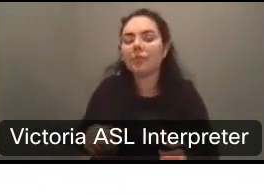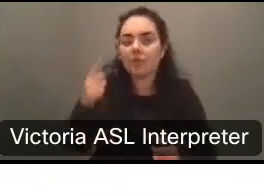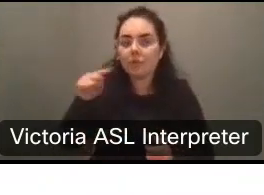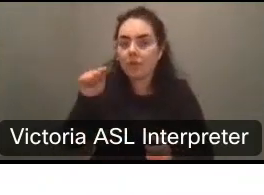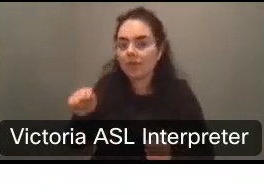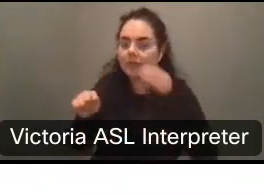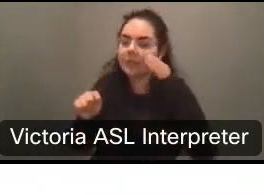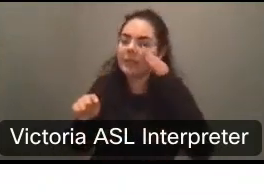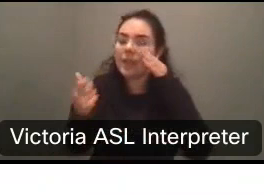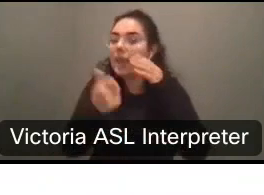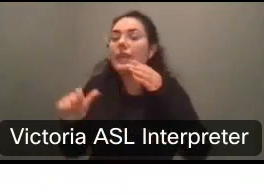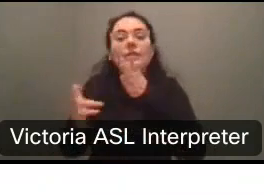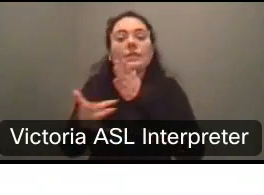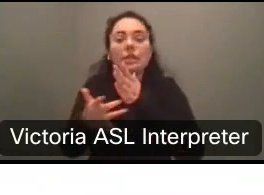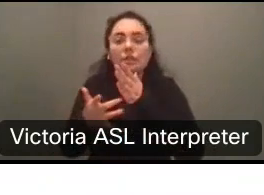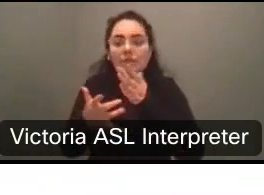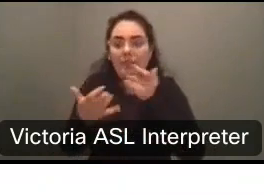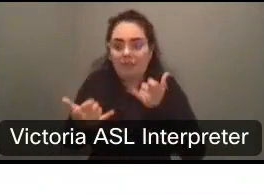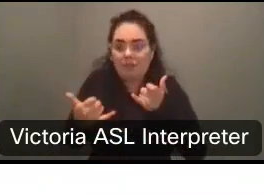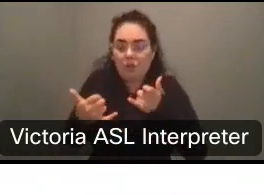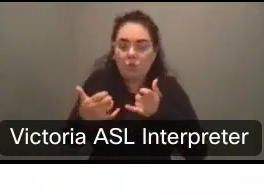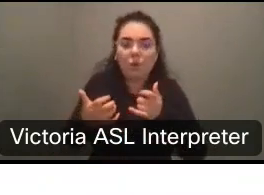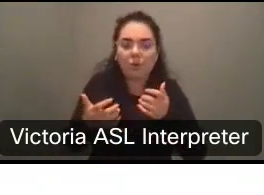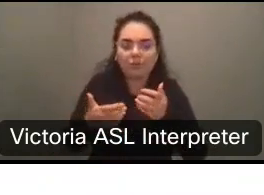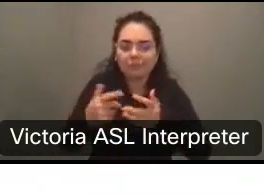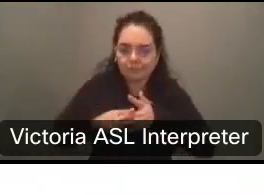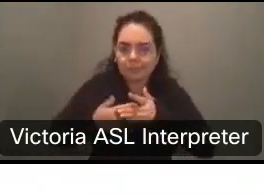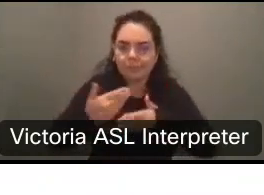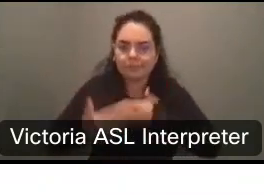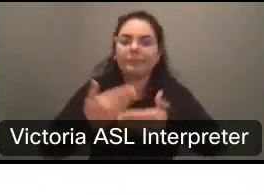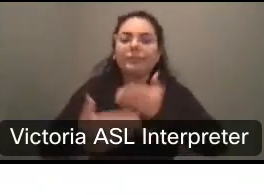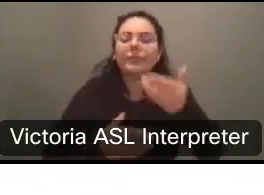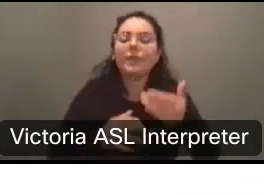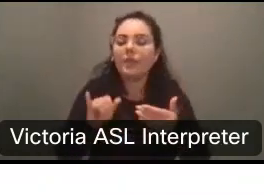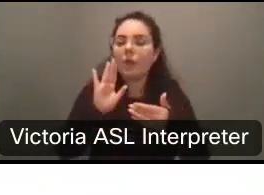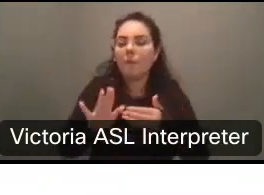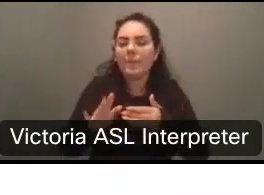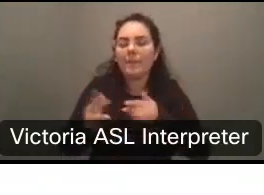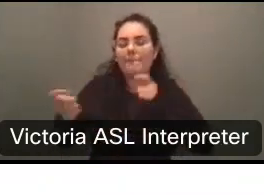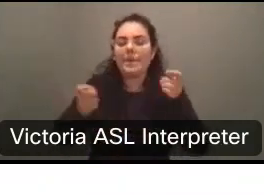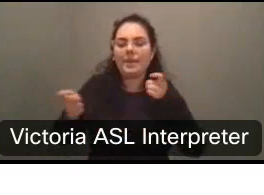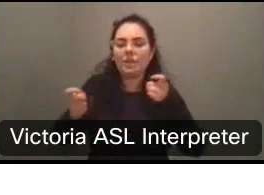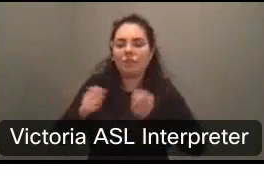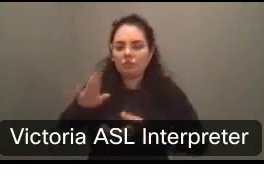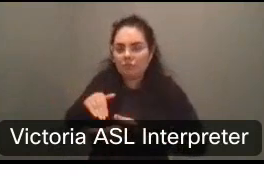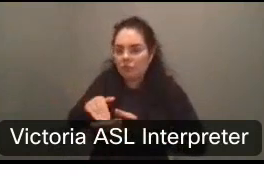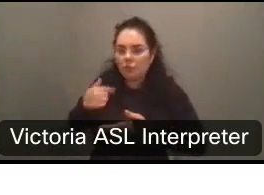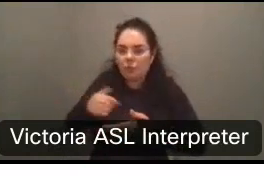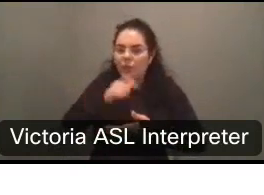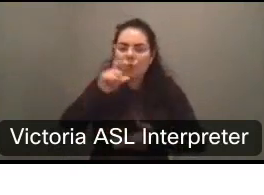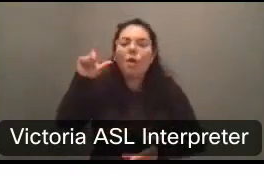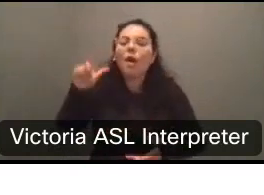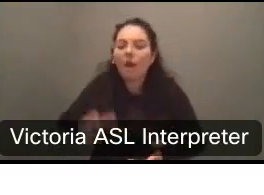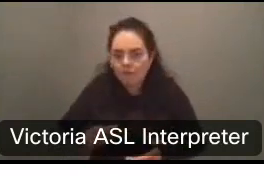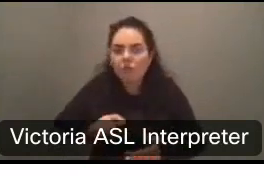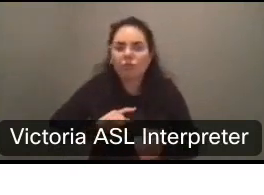that's any of the technology that we're rolling out these days, to your point, it is centrally managed, so that we don't have to